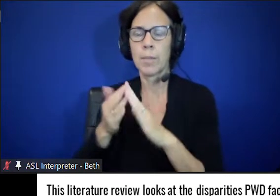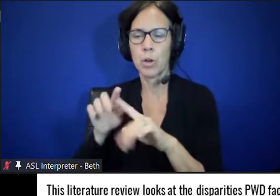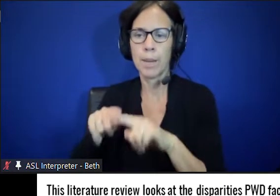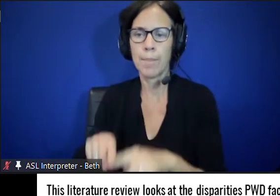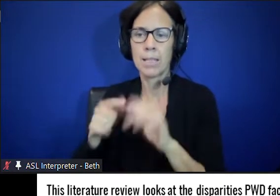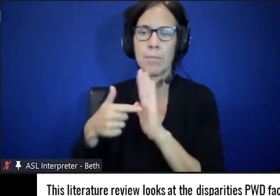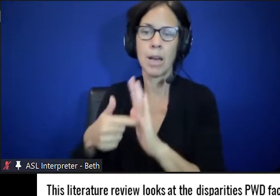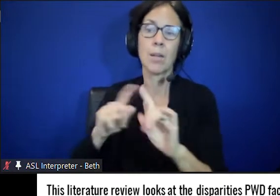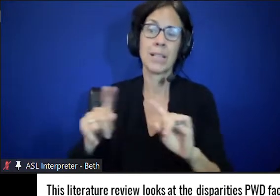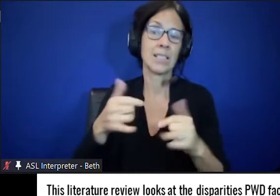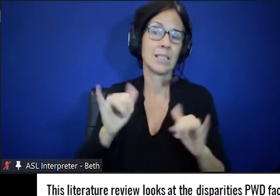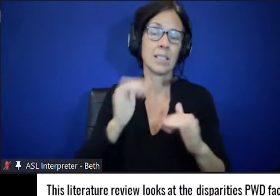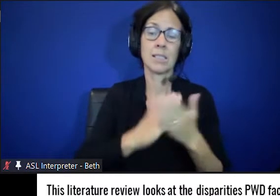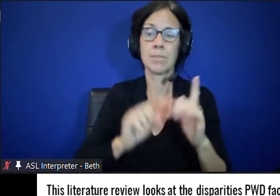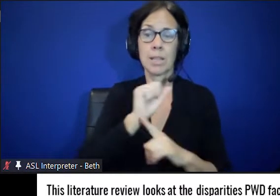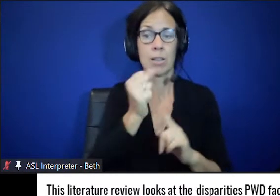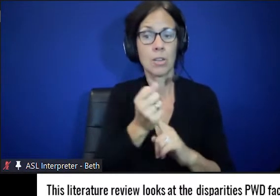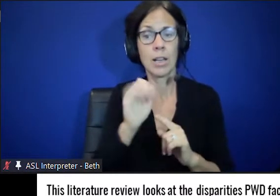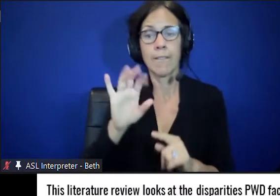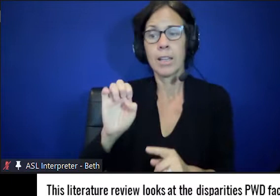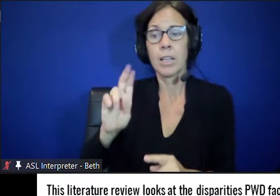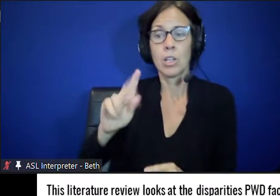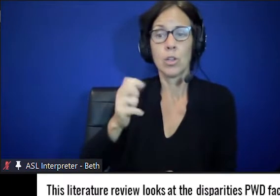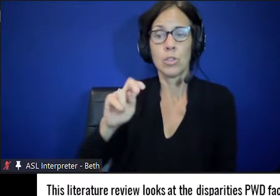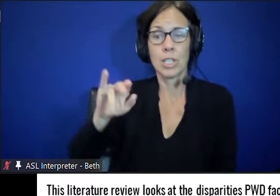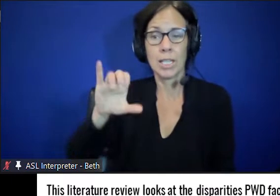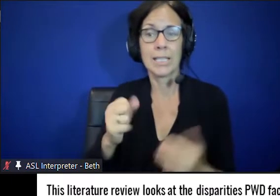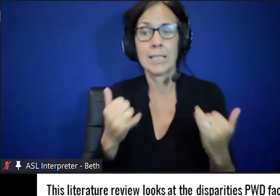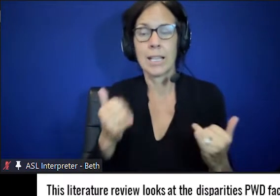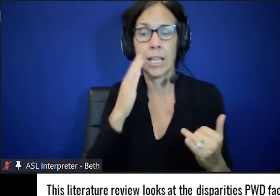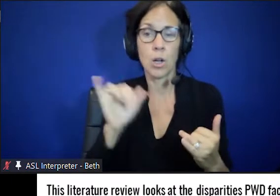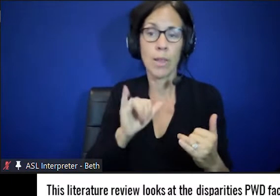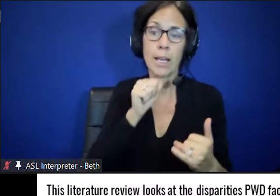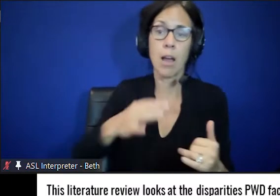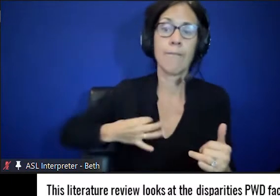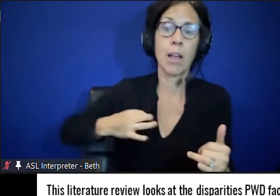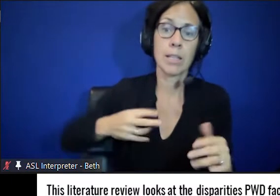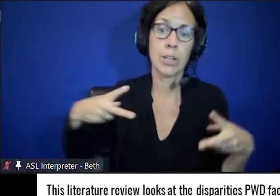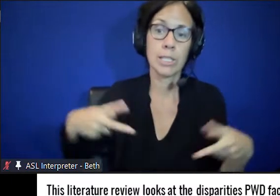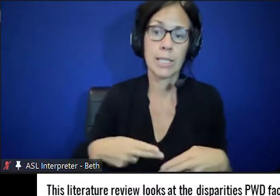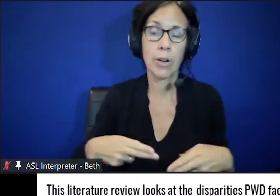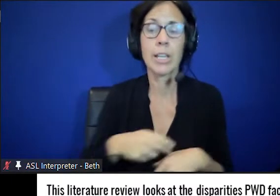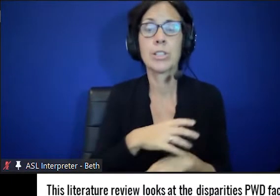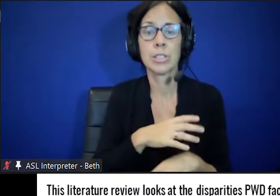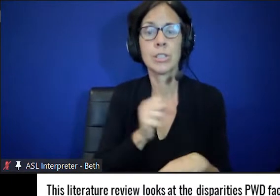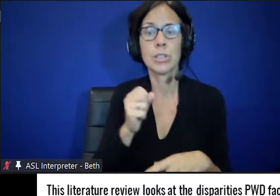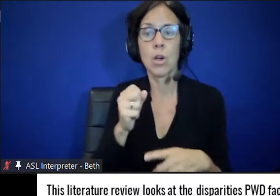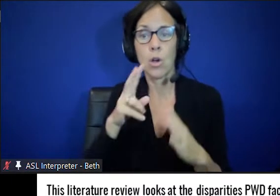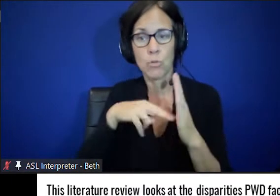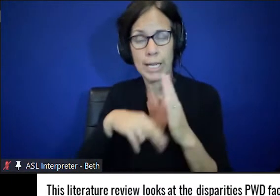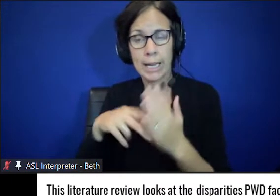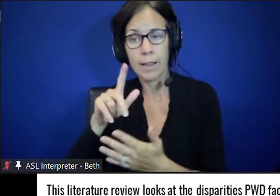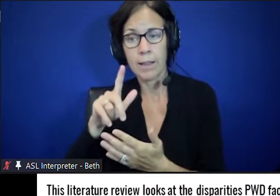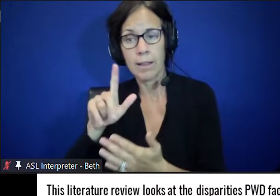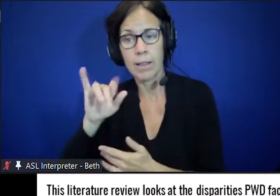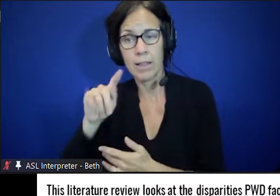still cases of eugenics today, such as like involuntary sterilizations. While reading through the literature, I